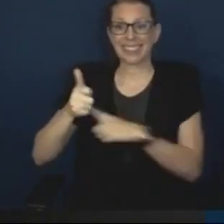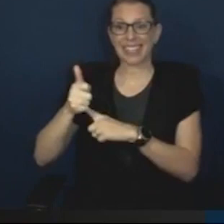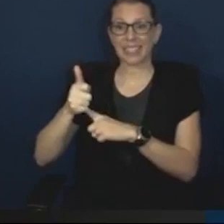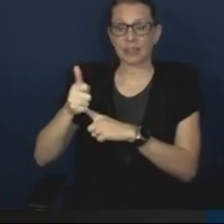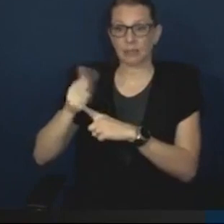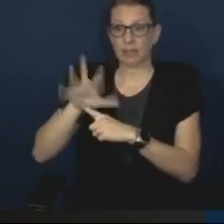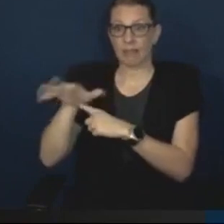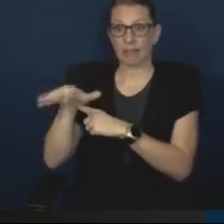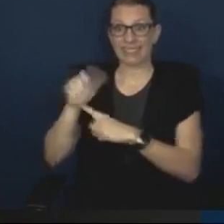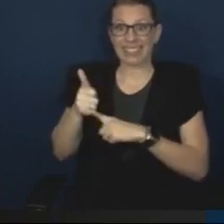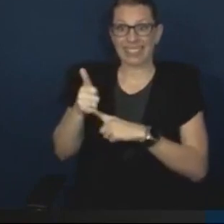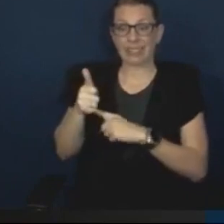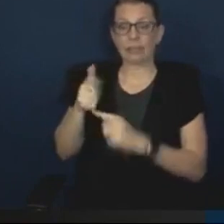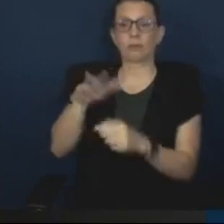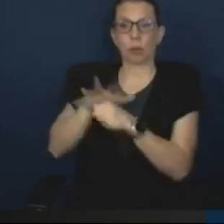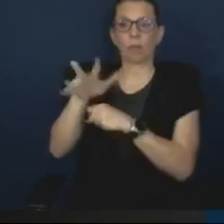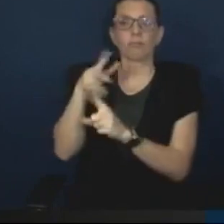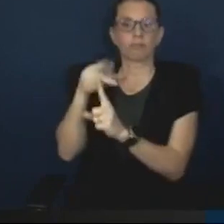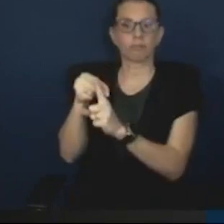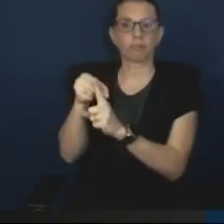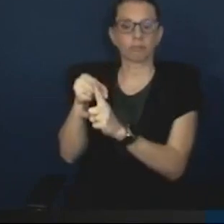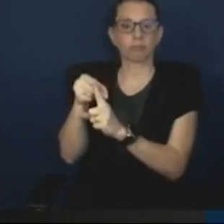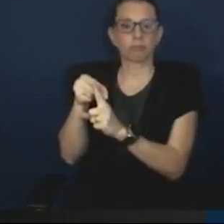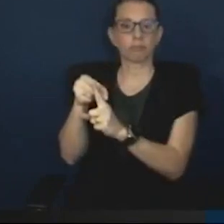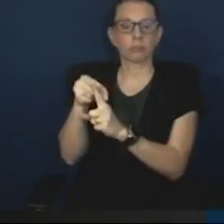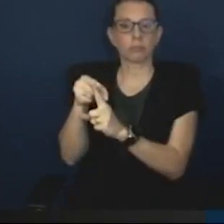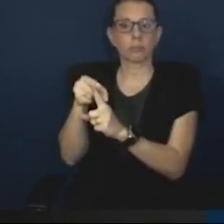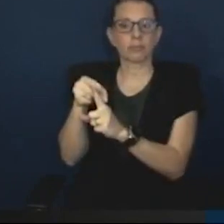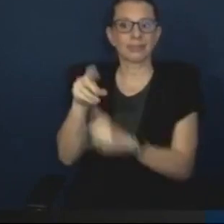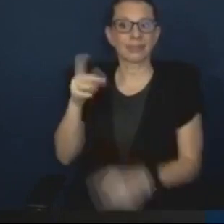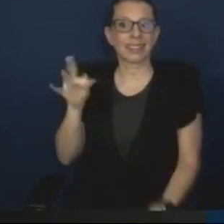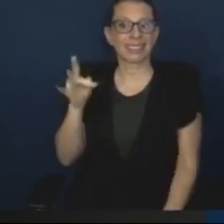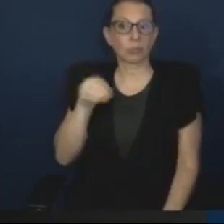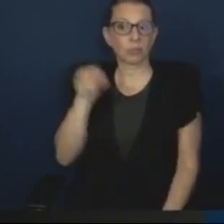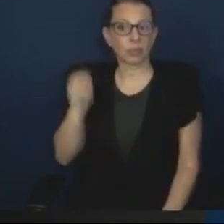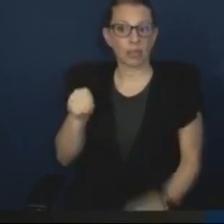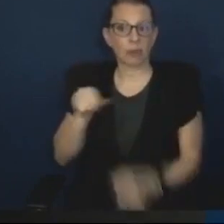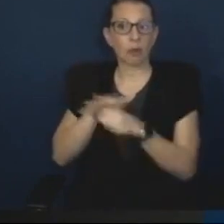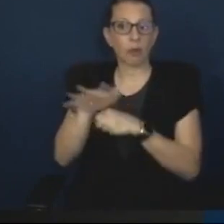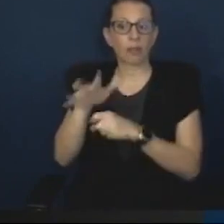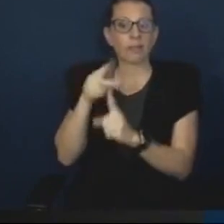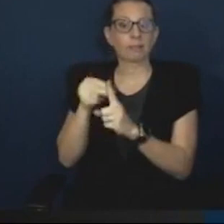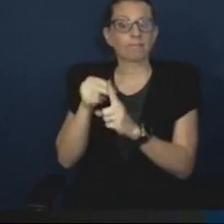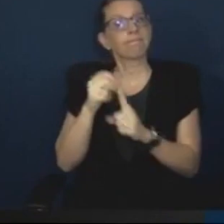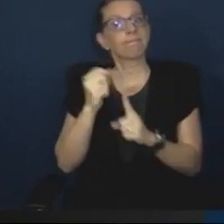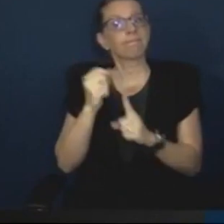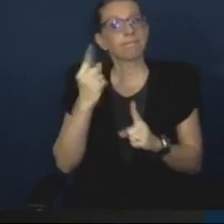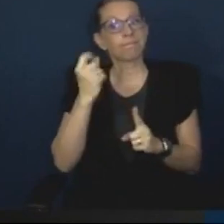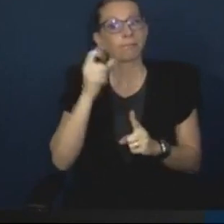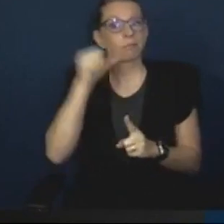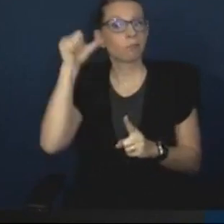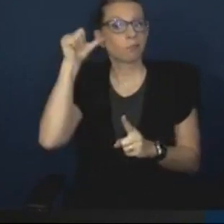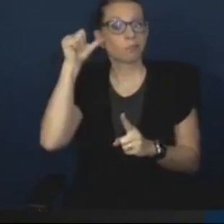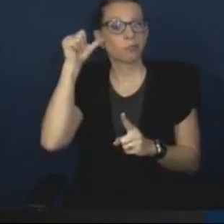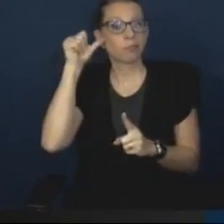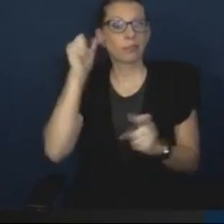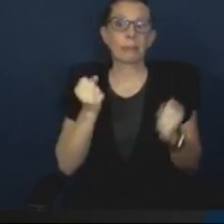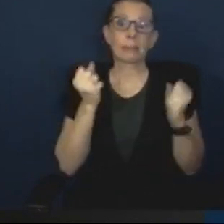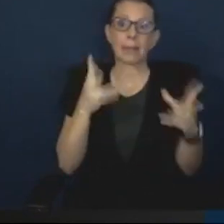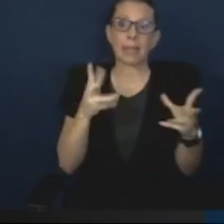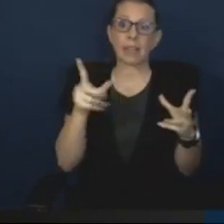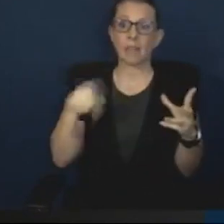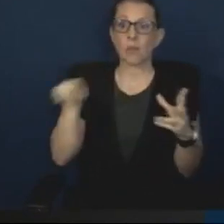that are fully vaccinated. So that is 18% fully vaccinated. But as we stated yesterday, a lot of those patients are